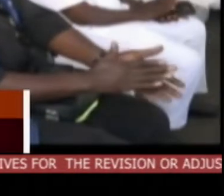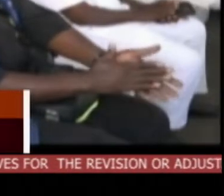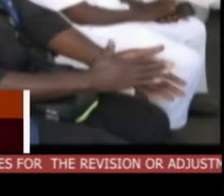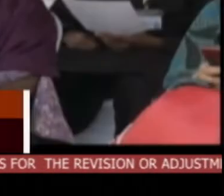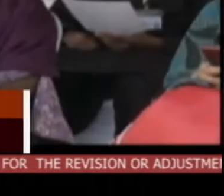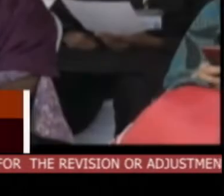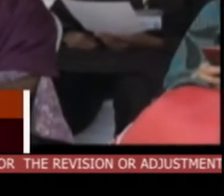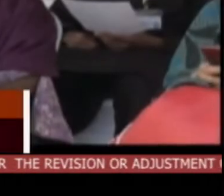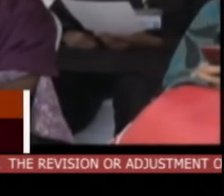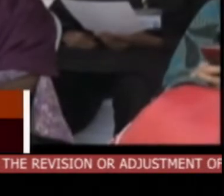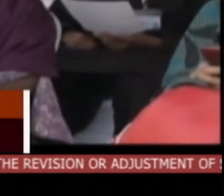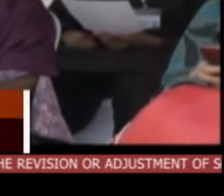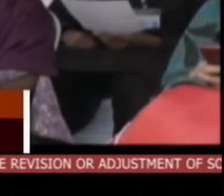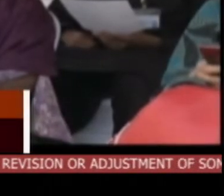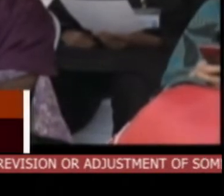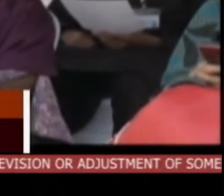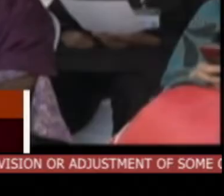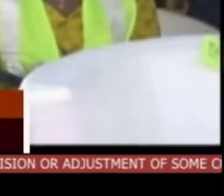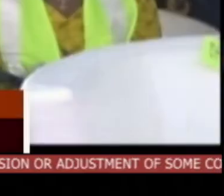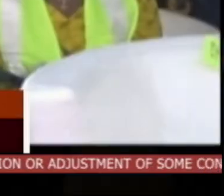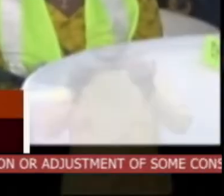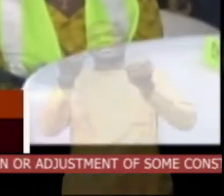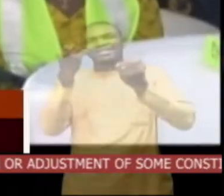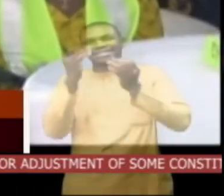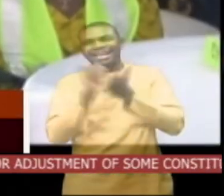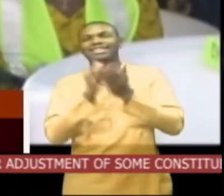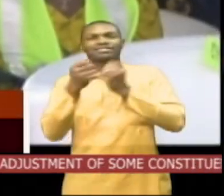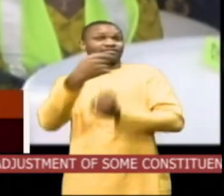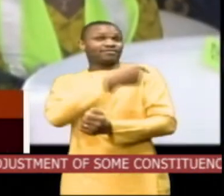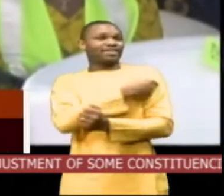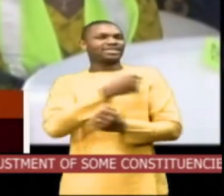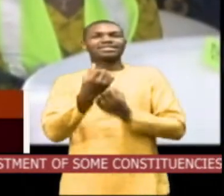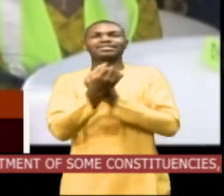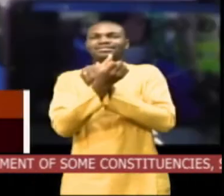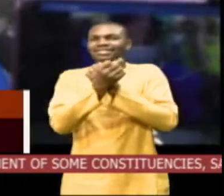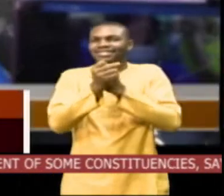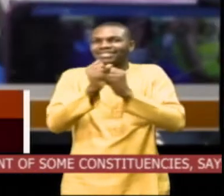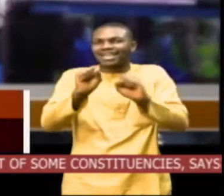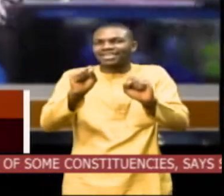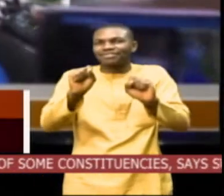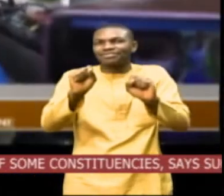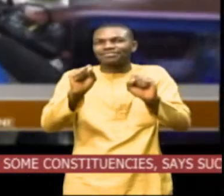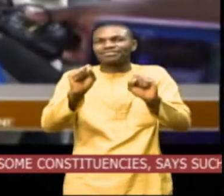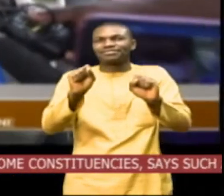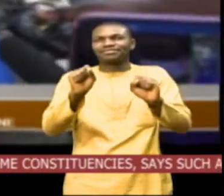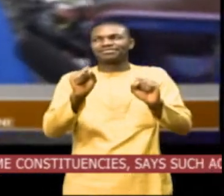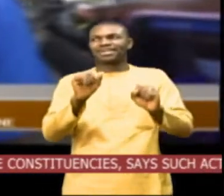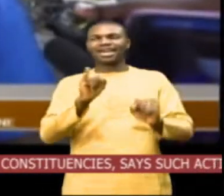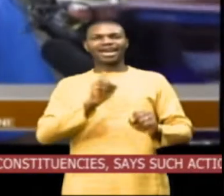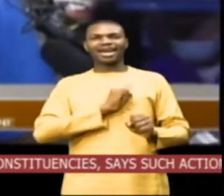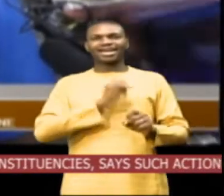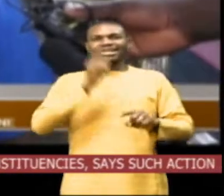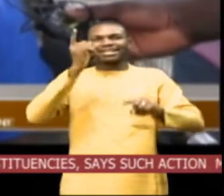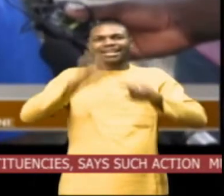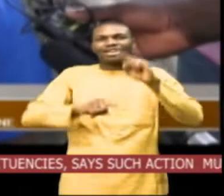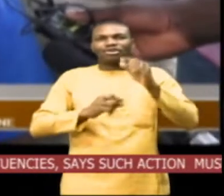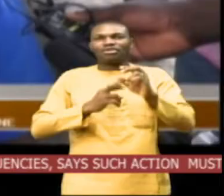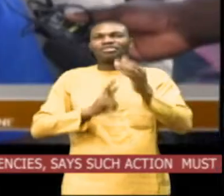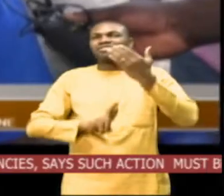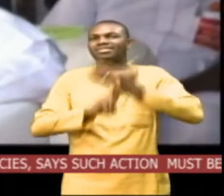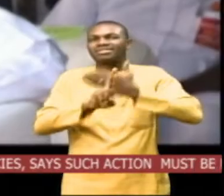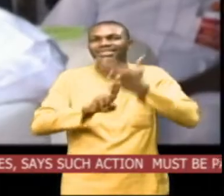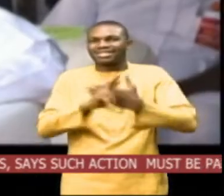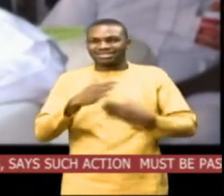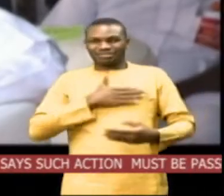the vaccine allayed fears about safety and efficacy of the vaccine. I won't risk myself taking a vaccine that I'm not